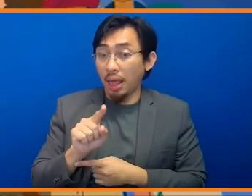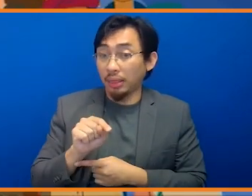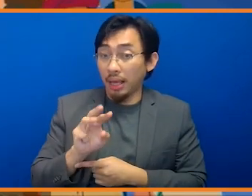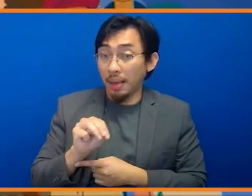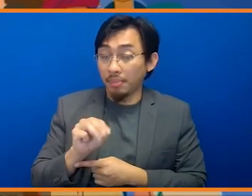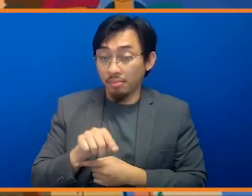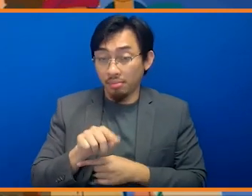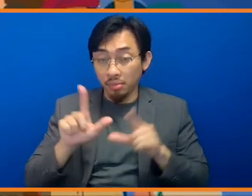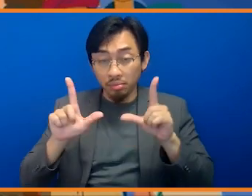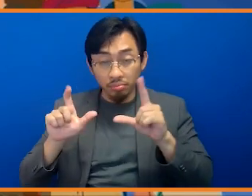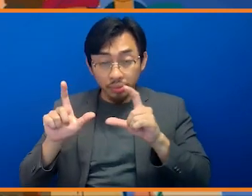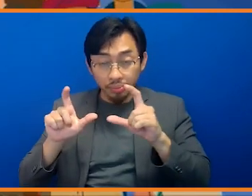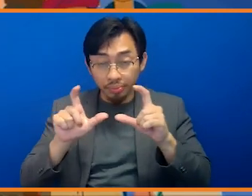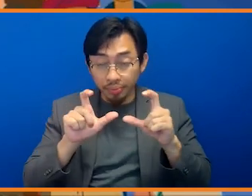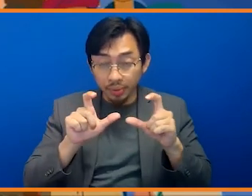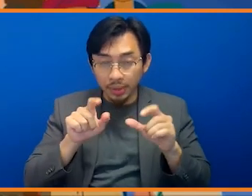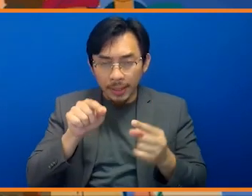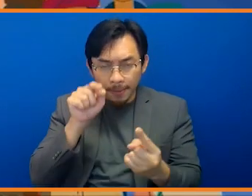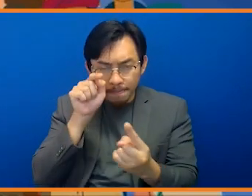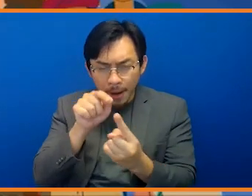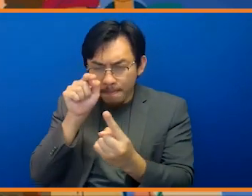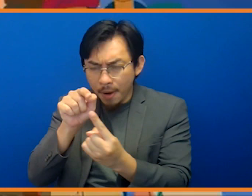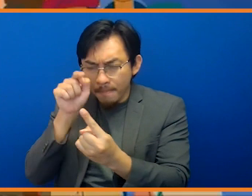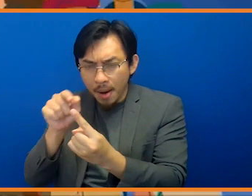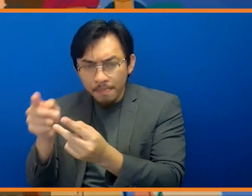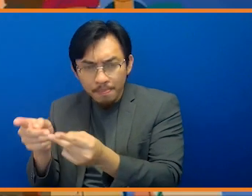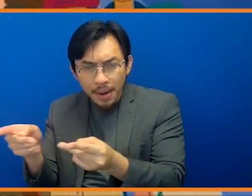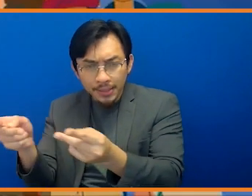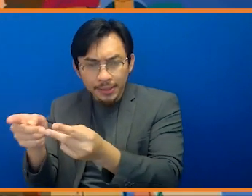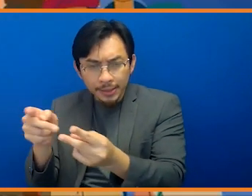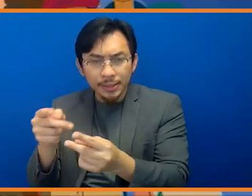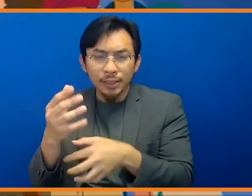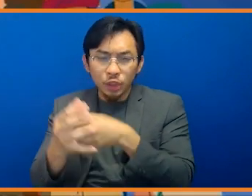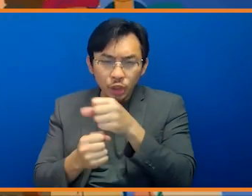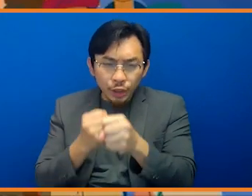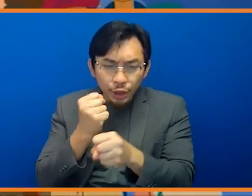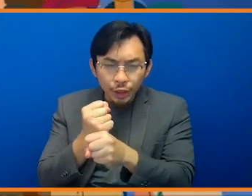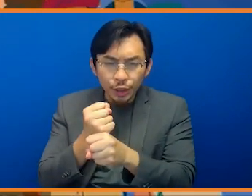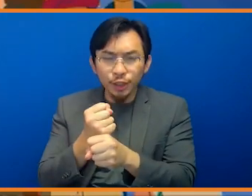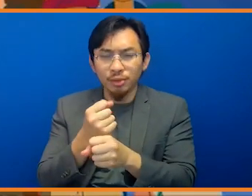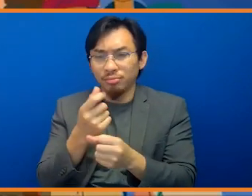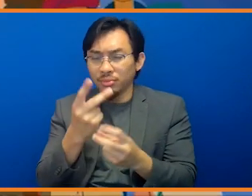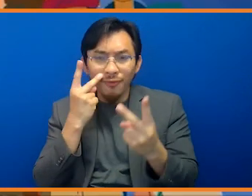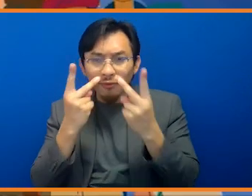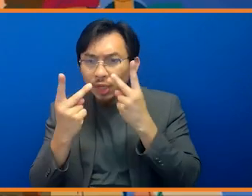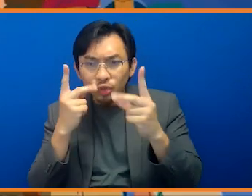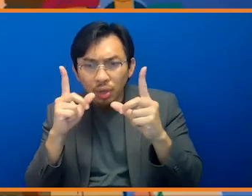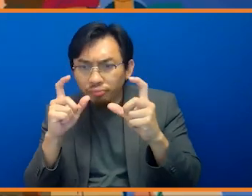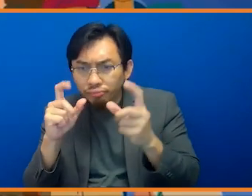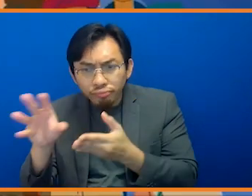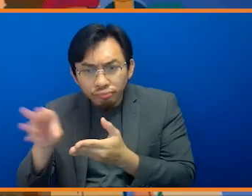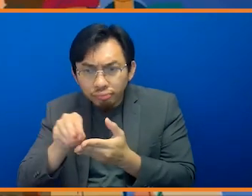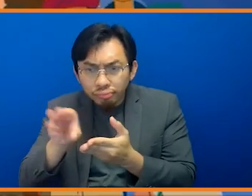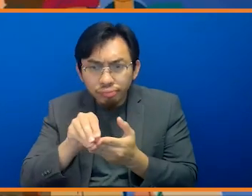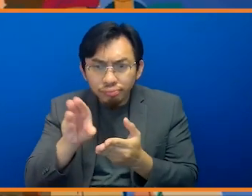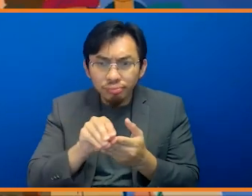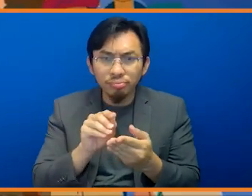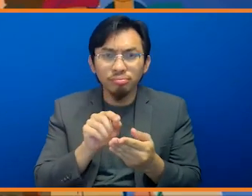ATMM takes pictures of a specific location every year and visualizes the record of changes on